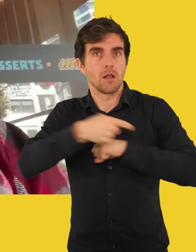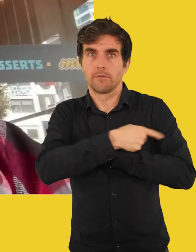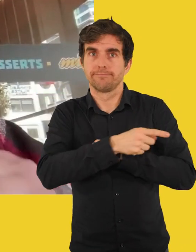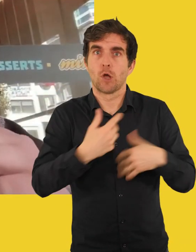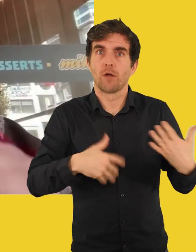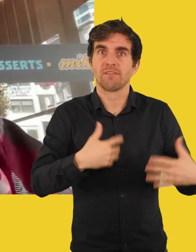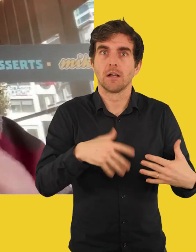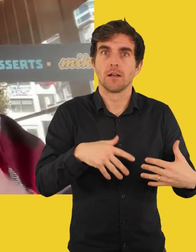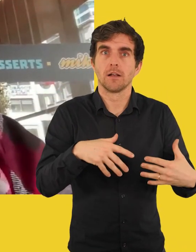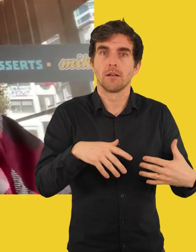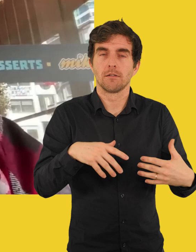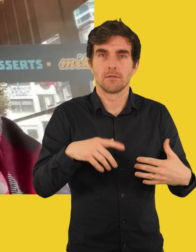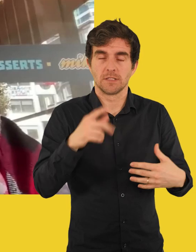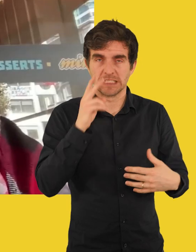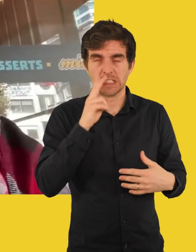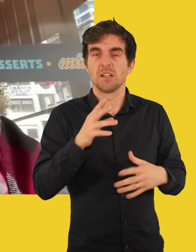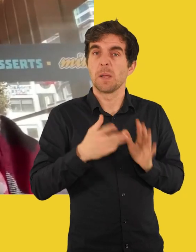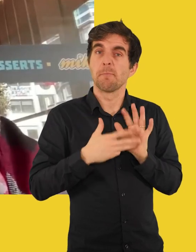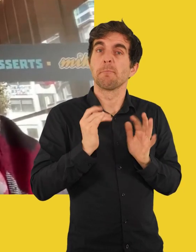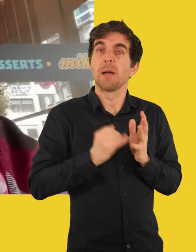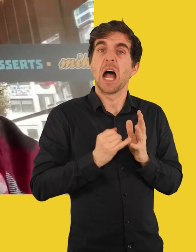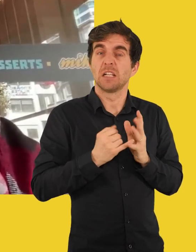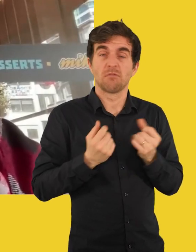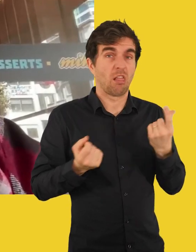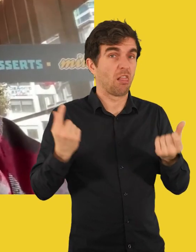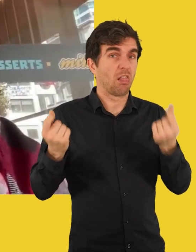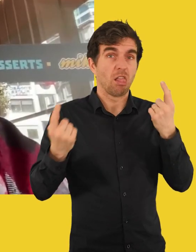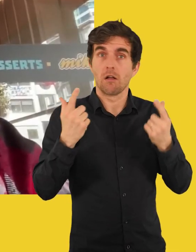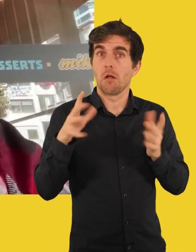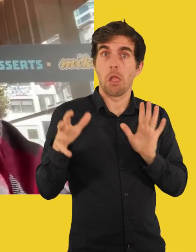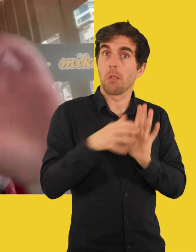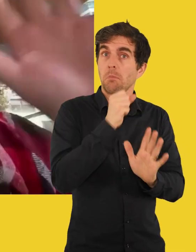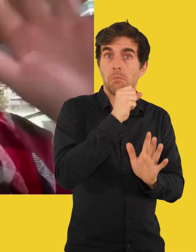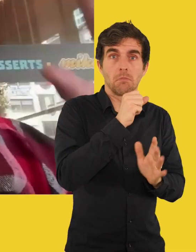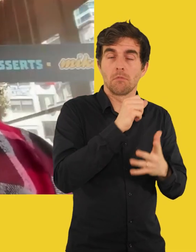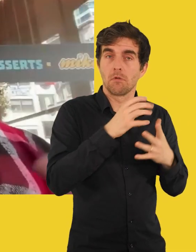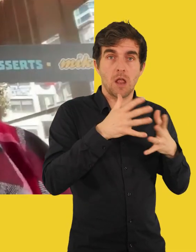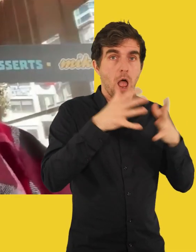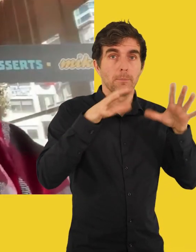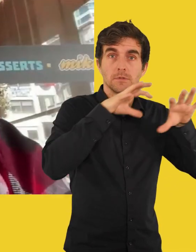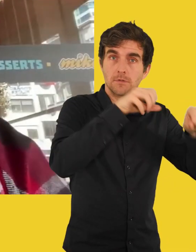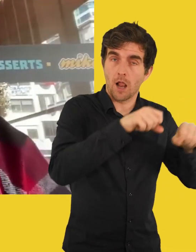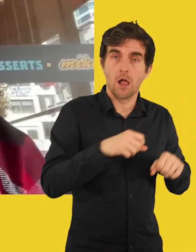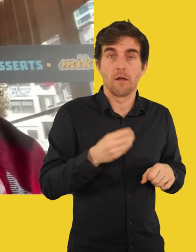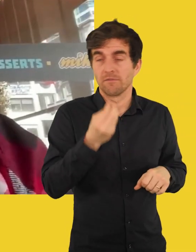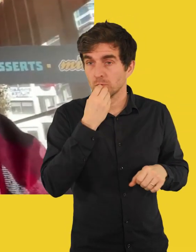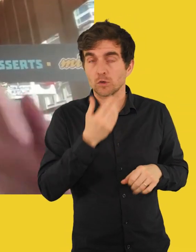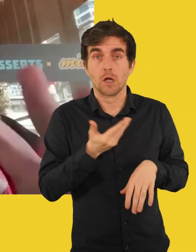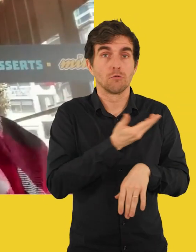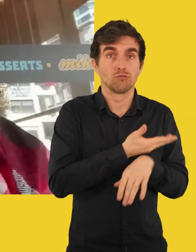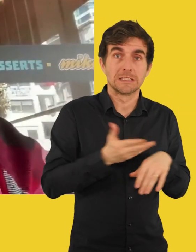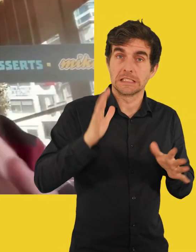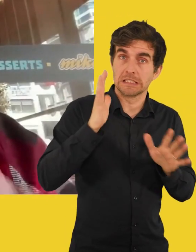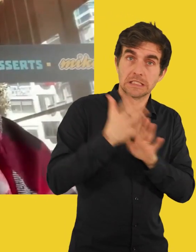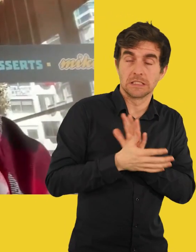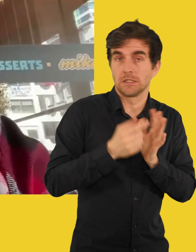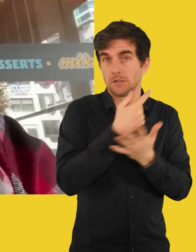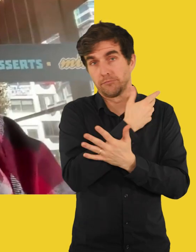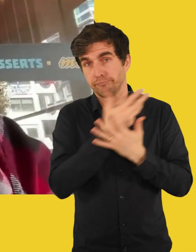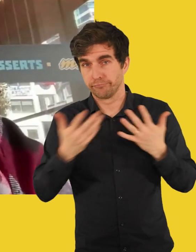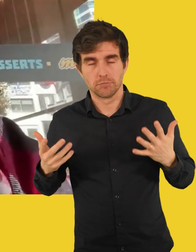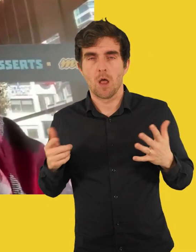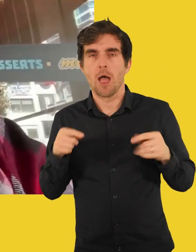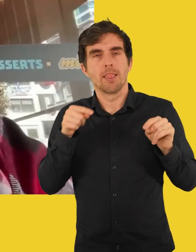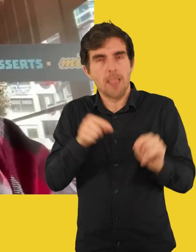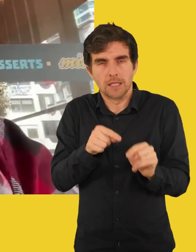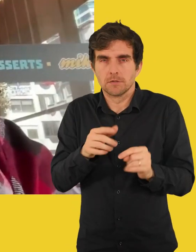collapse. And those who created this mess are now spinning stories like shareholder capitalism, green growth, and this kind